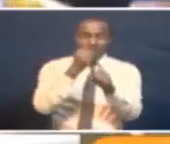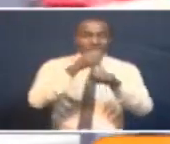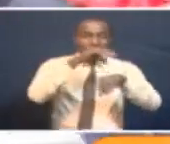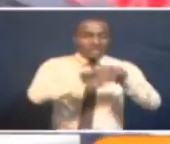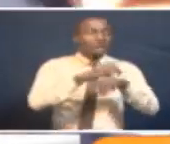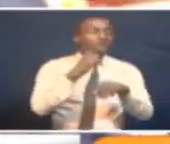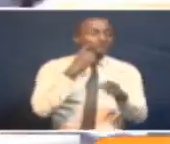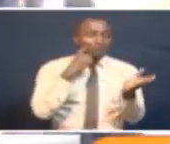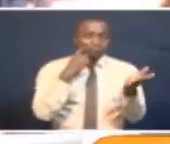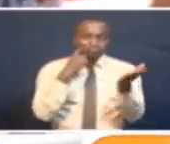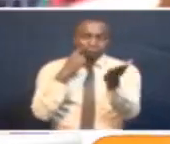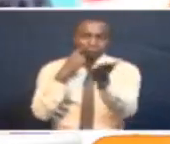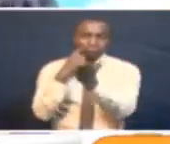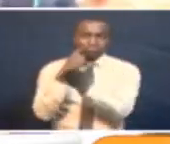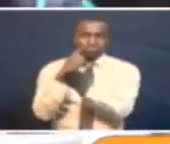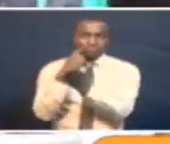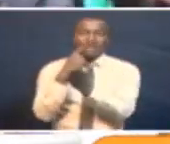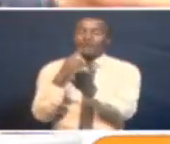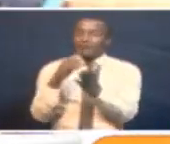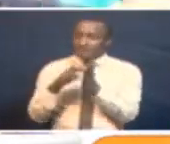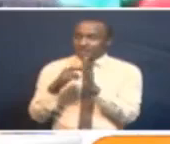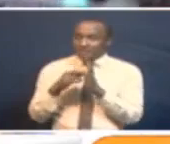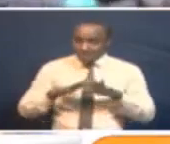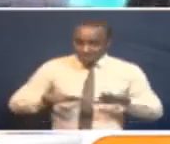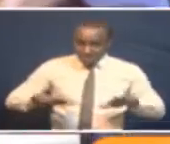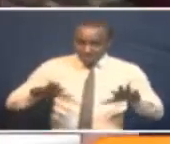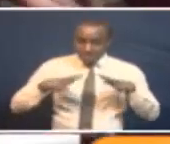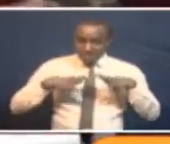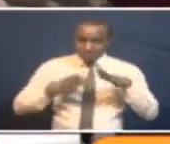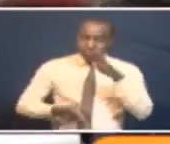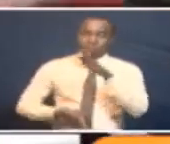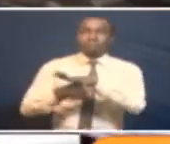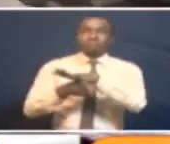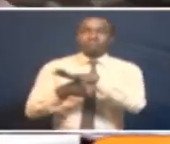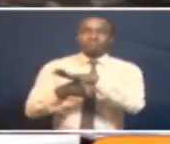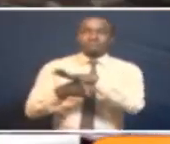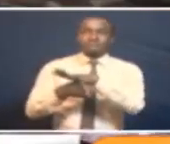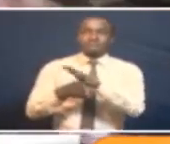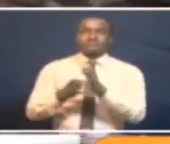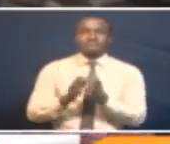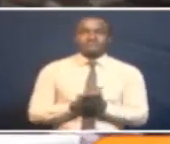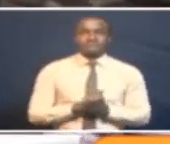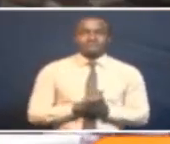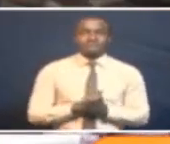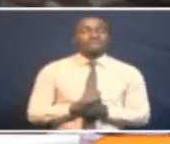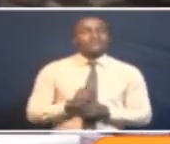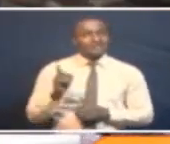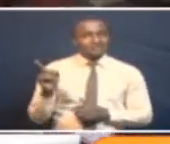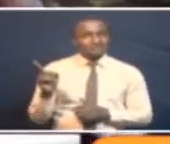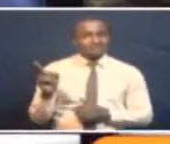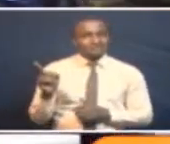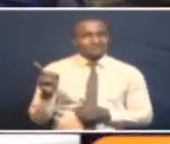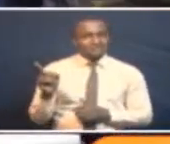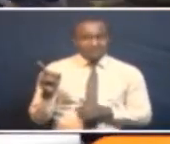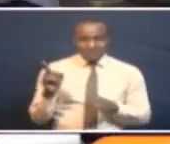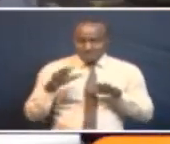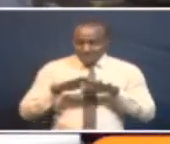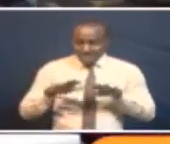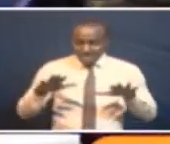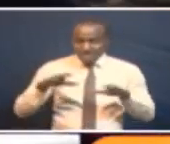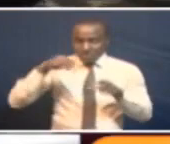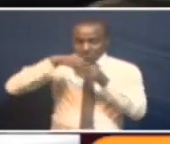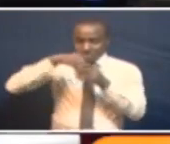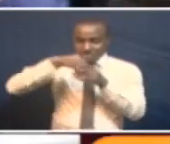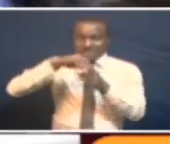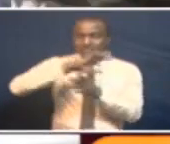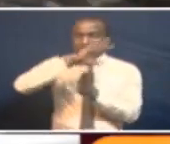means, sometimes pushing local traders out of their space. Unajua hii iko ndani ya city. Hata watu